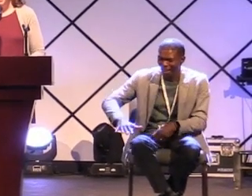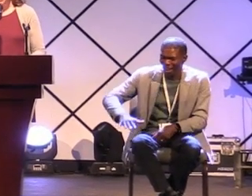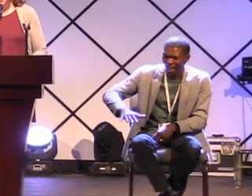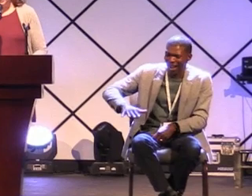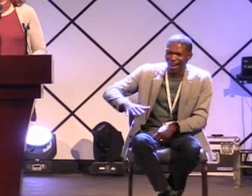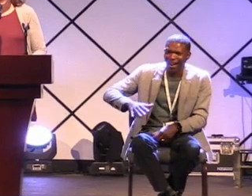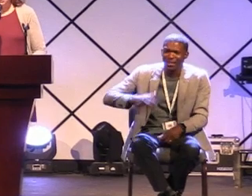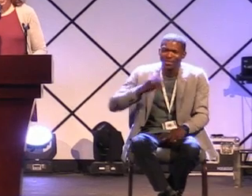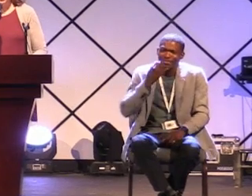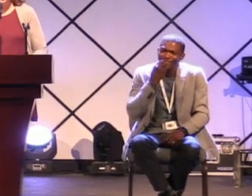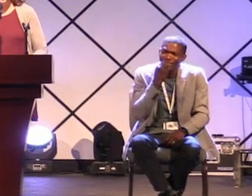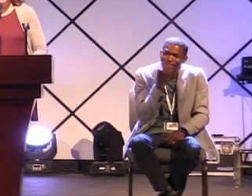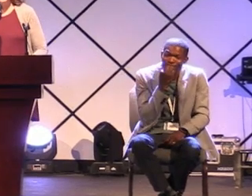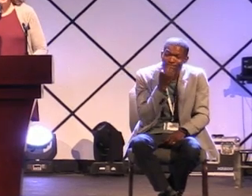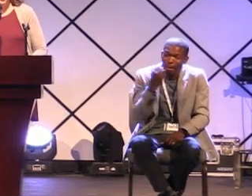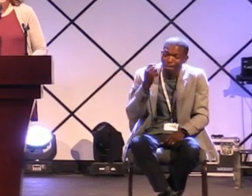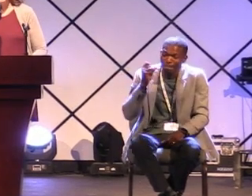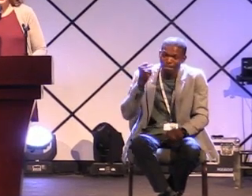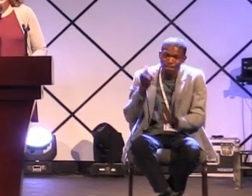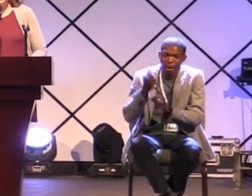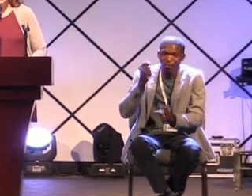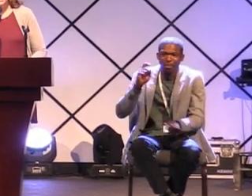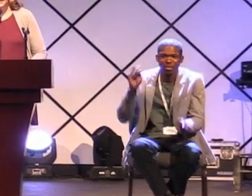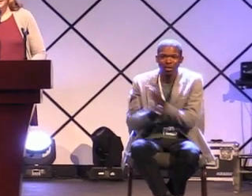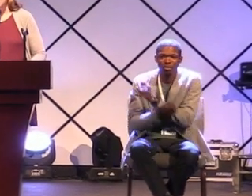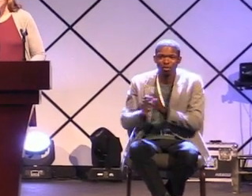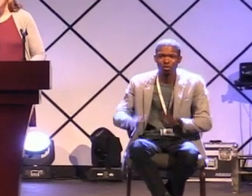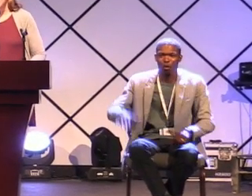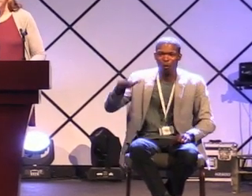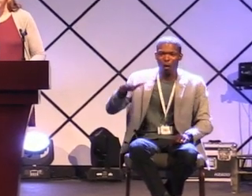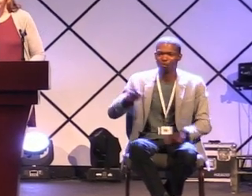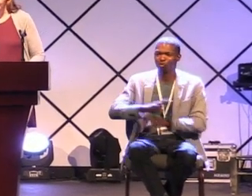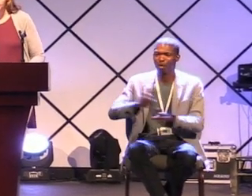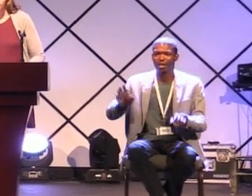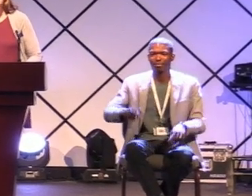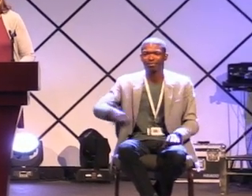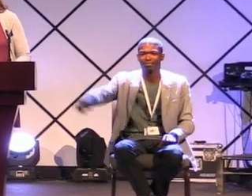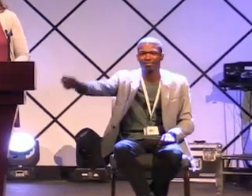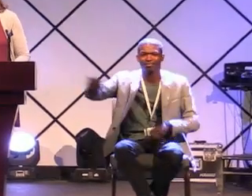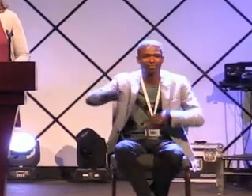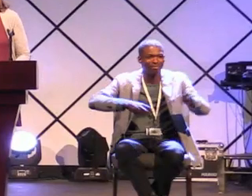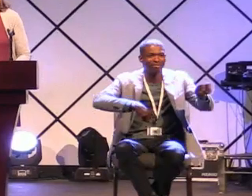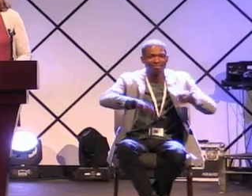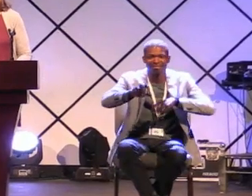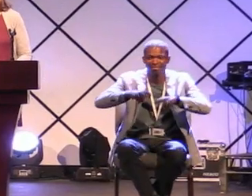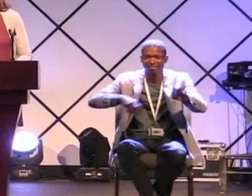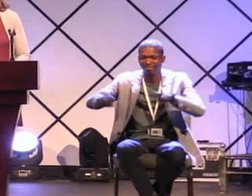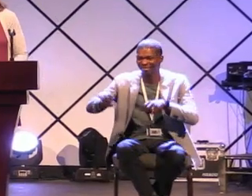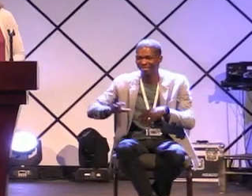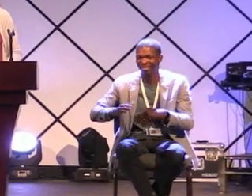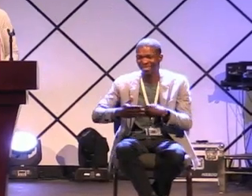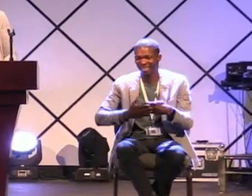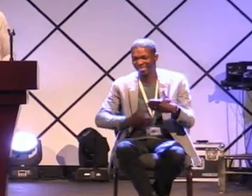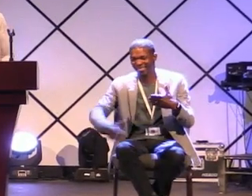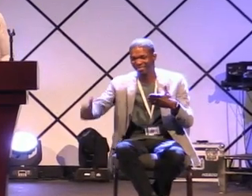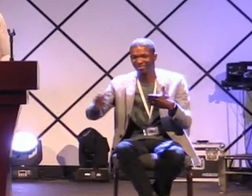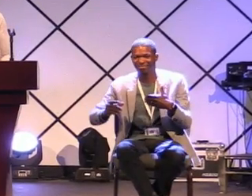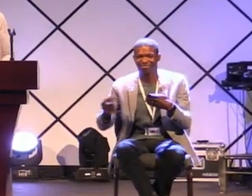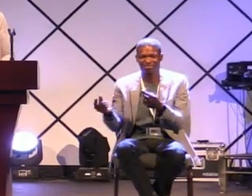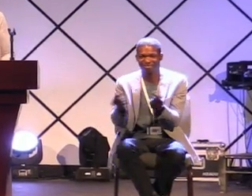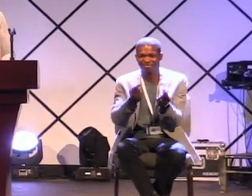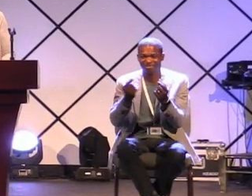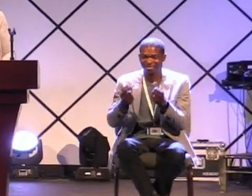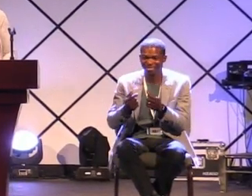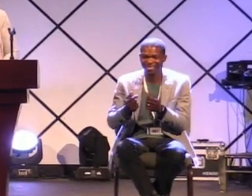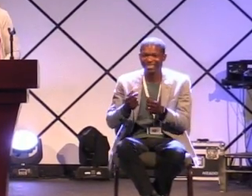somehow, in the blink of an eye, they turned into adult dogs ready to begin the next chapter in their lives. It's hard to imagine the wide range